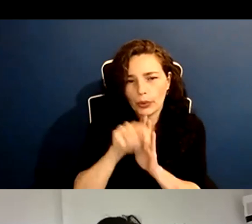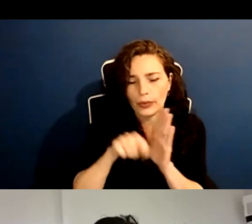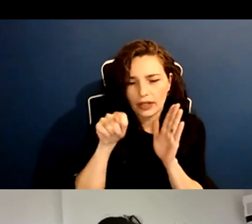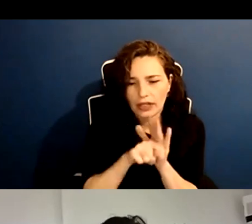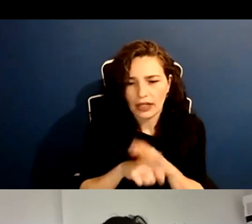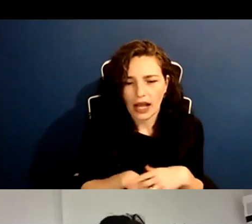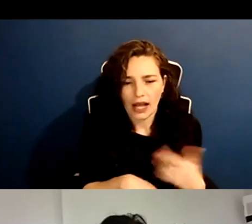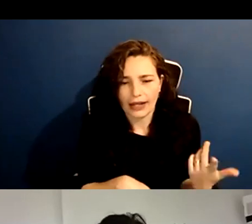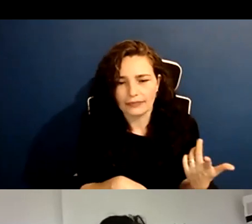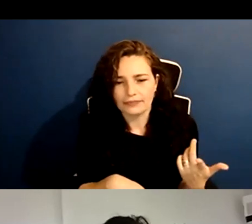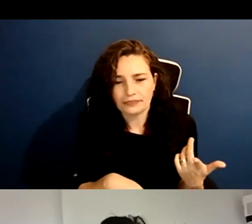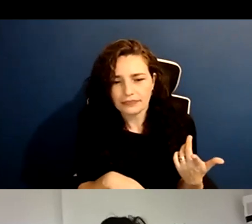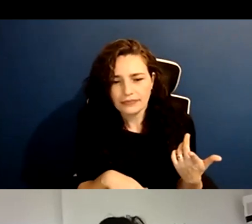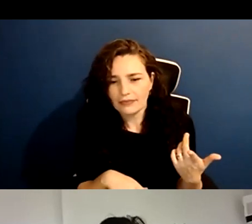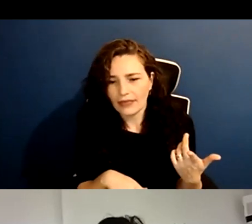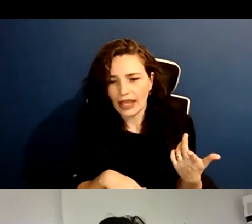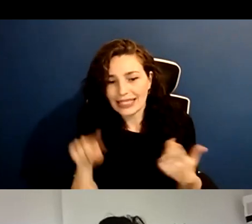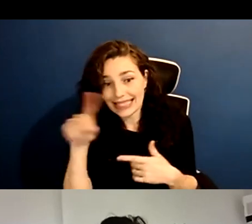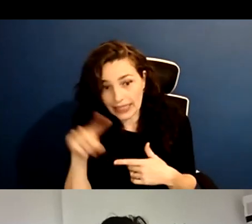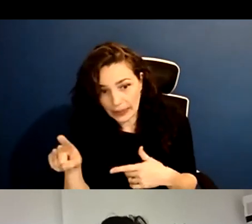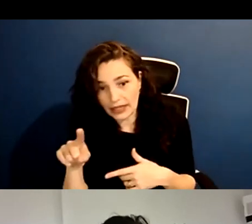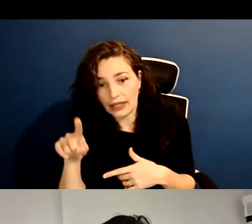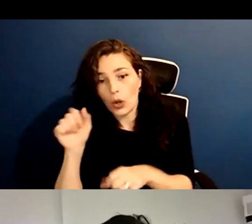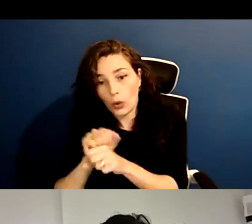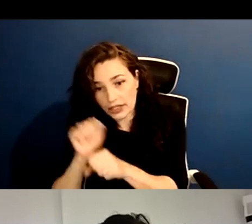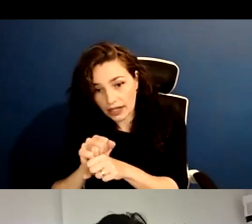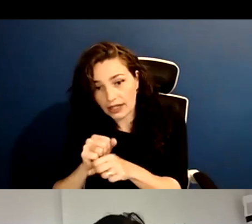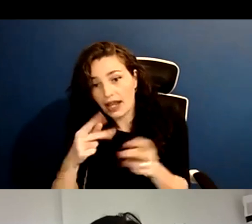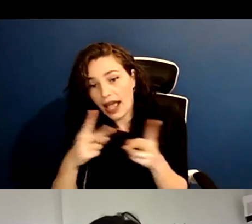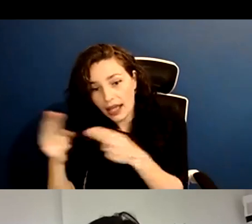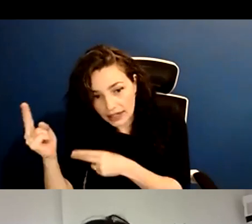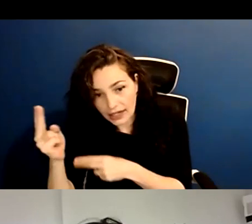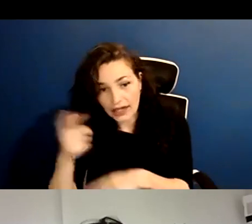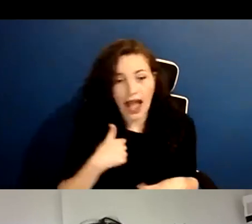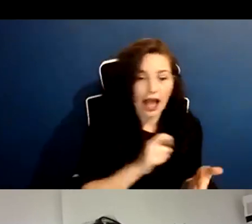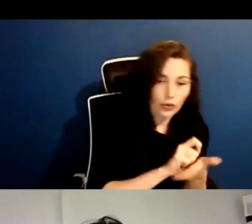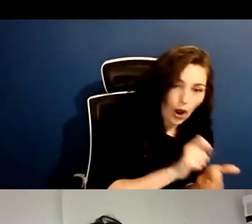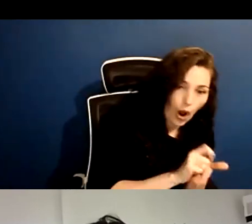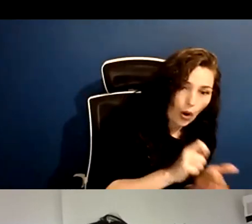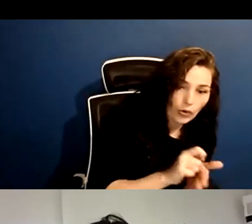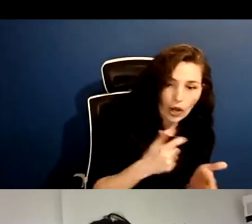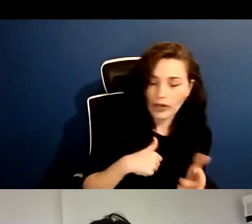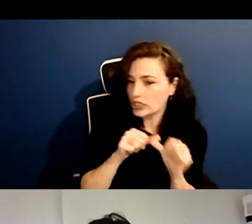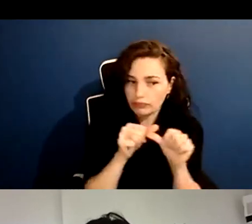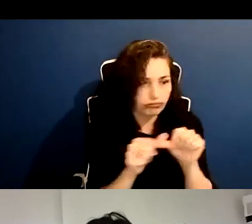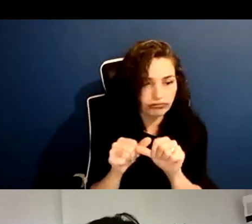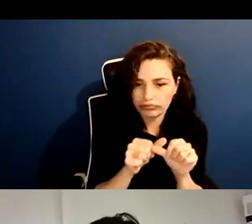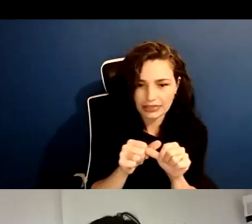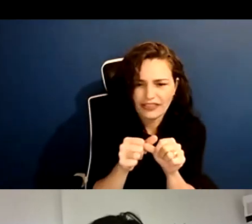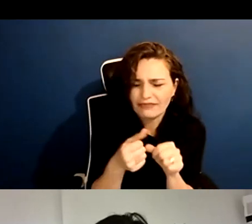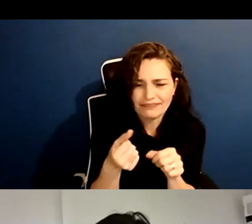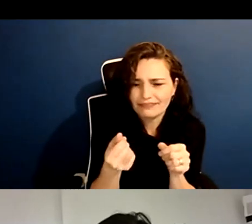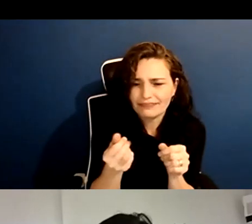writing, and I don't know how we hammered out a budget that was very rudimentary, but it was specifically for development